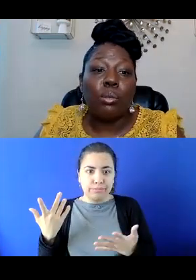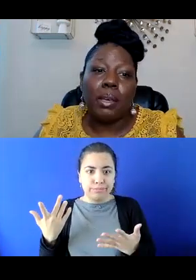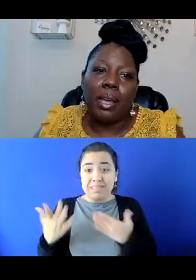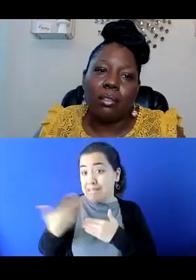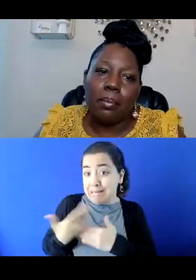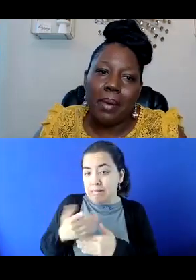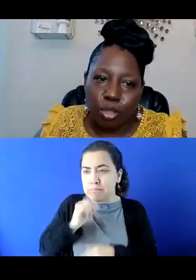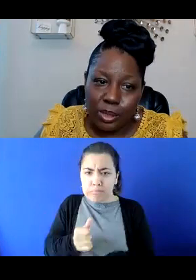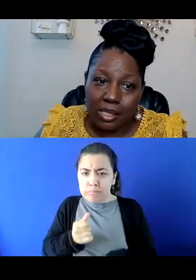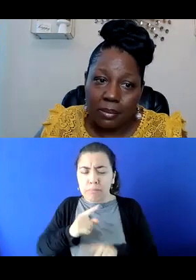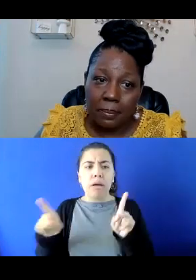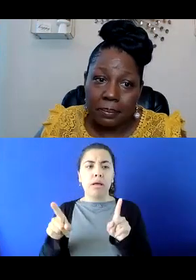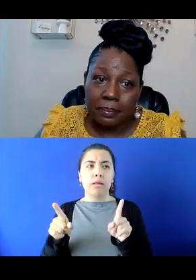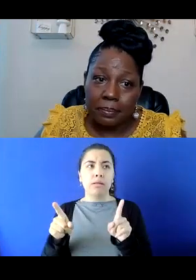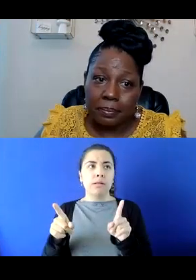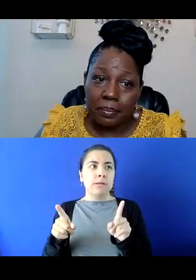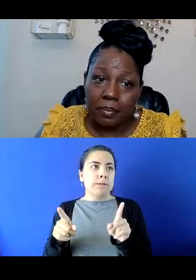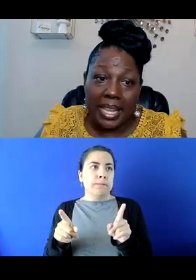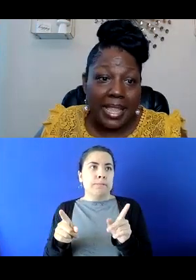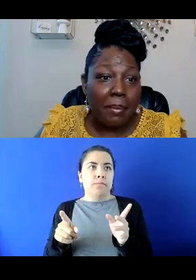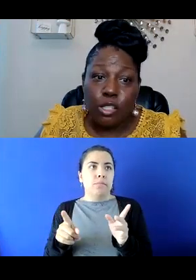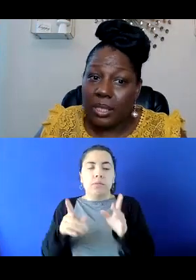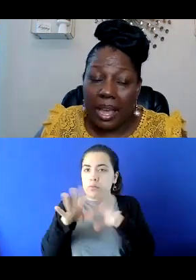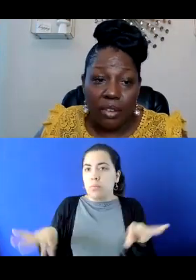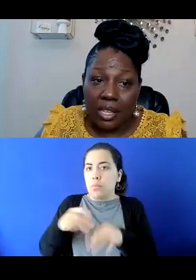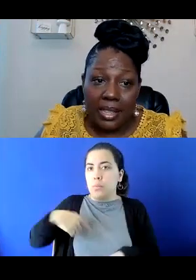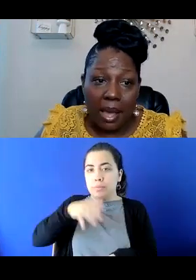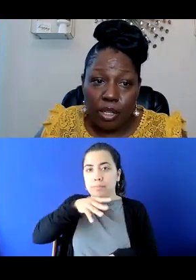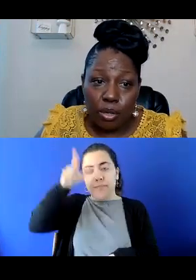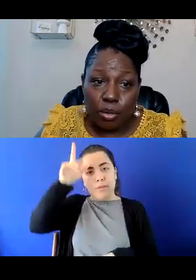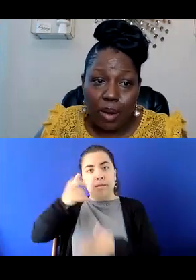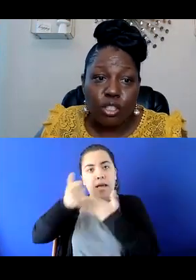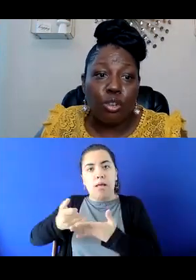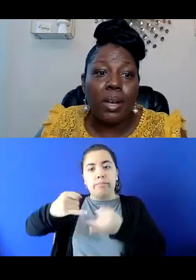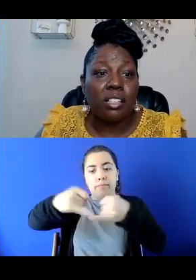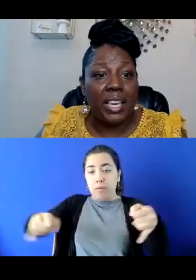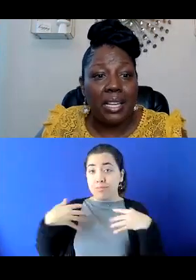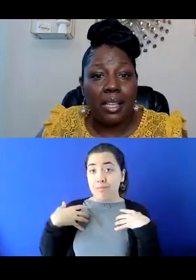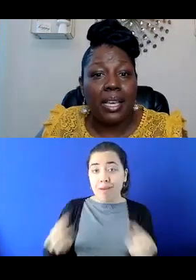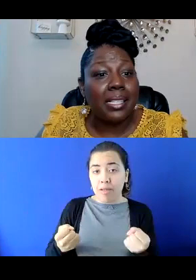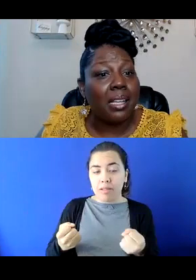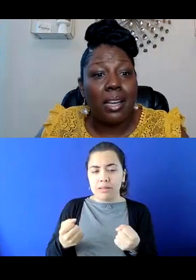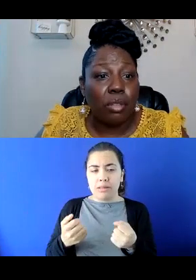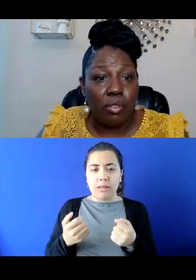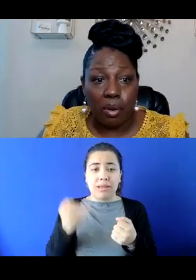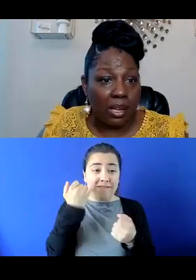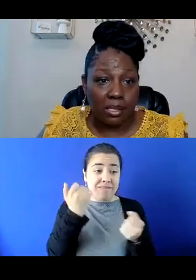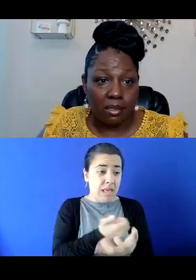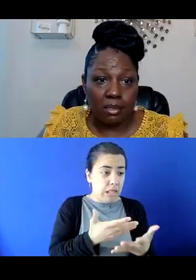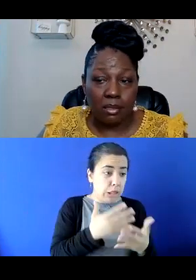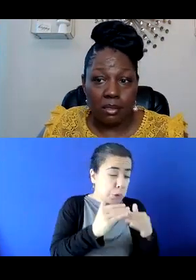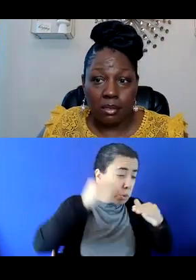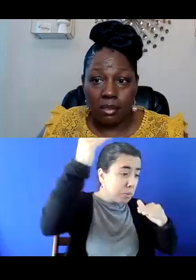how to build healthy boundaries. And that means with everything that we do, right? Too much of anything is unhealthy for